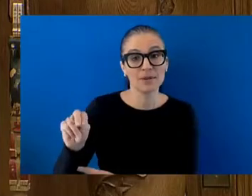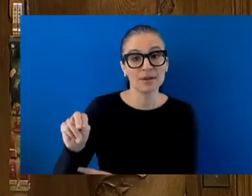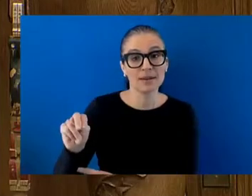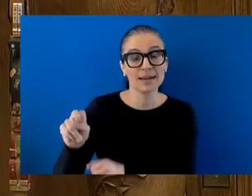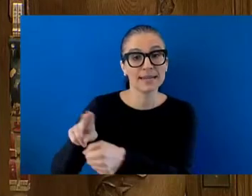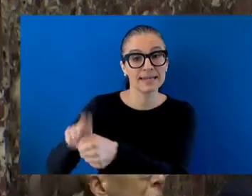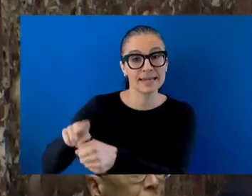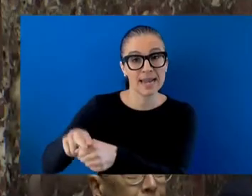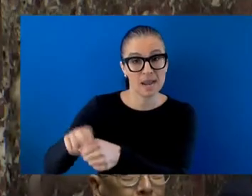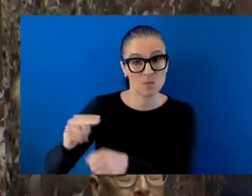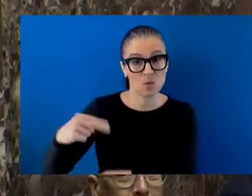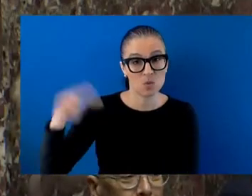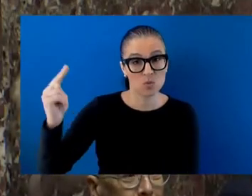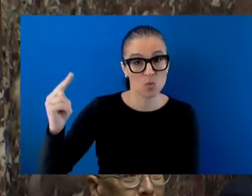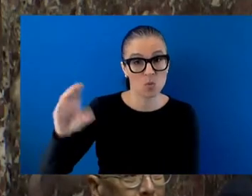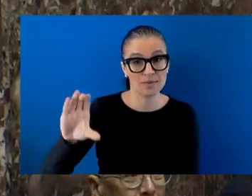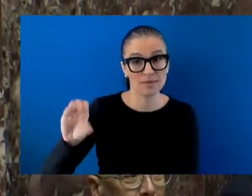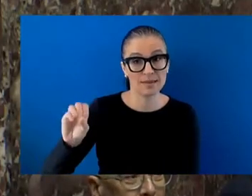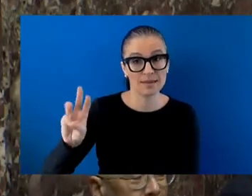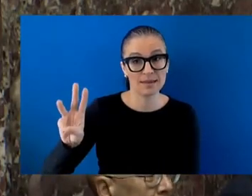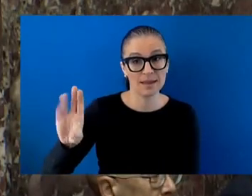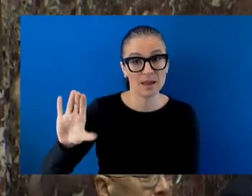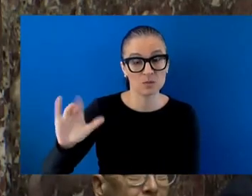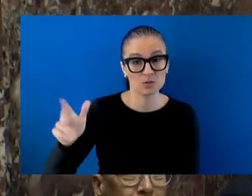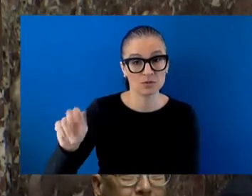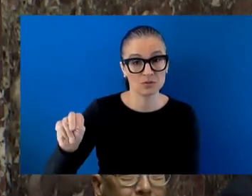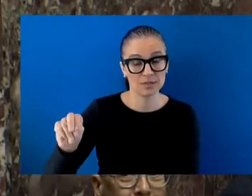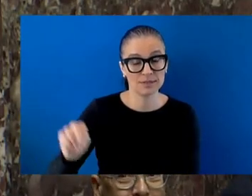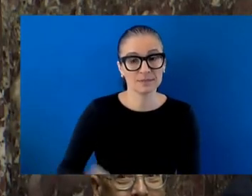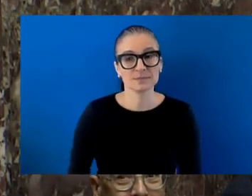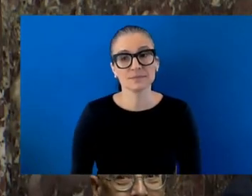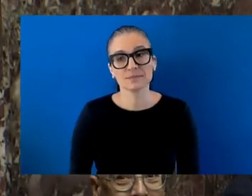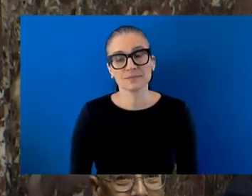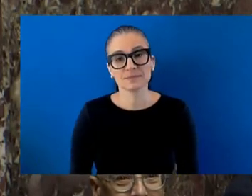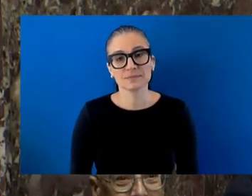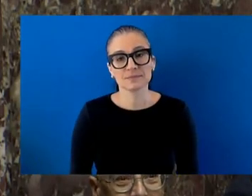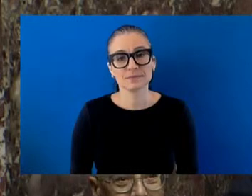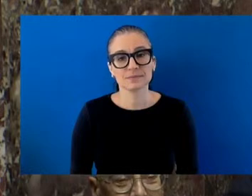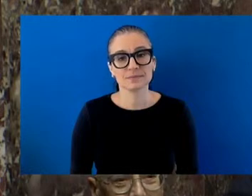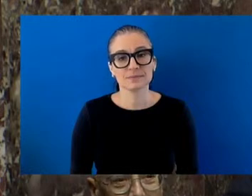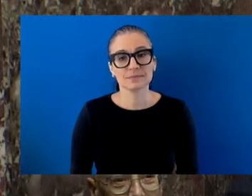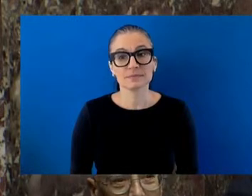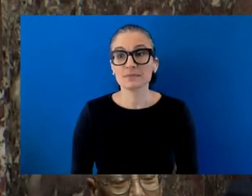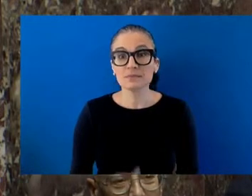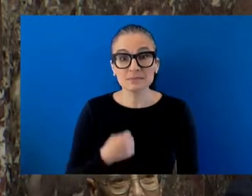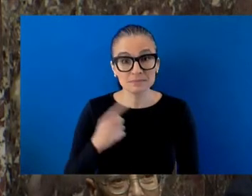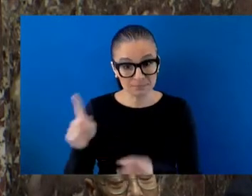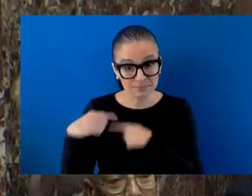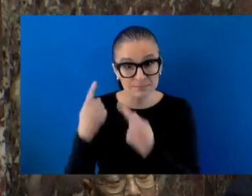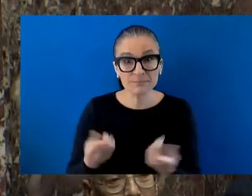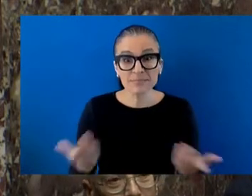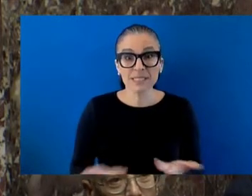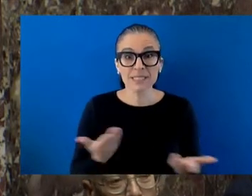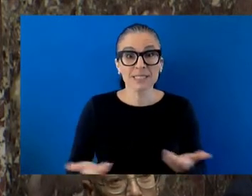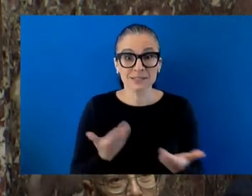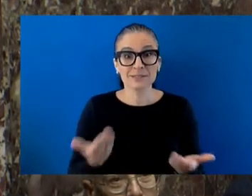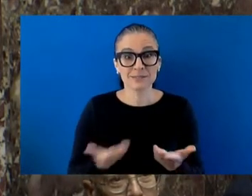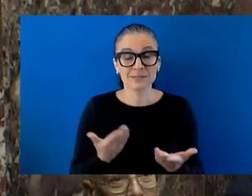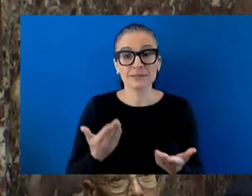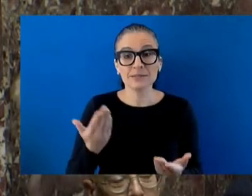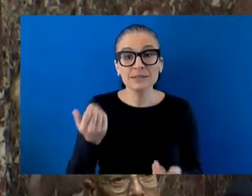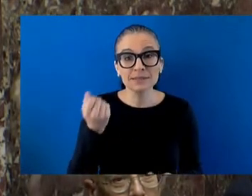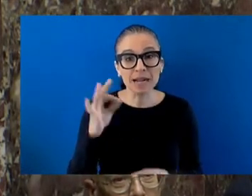to everyone, and they all know this is true, that our constituency assistants are the backbone of our service to our community. They are